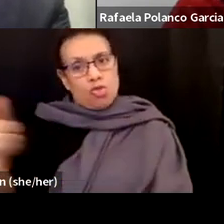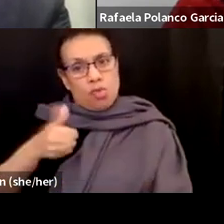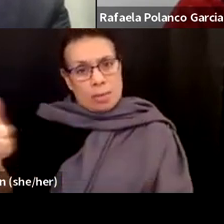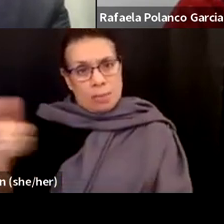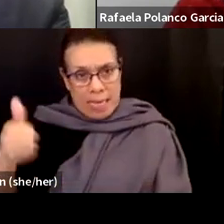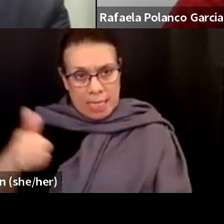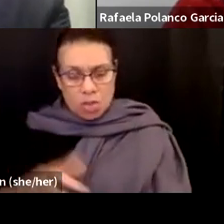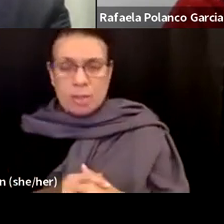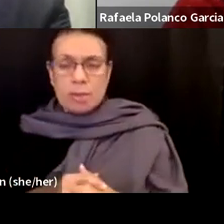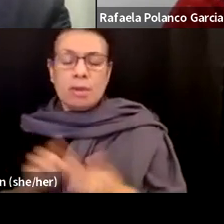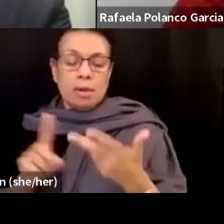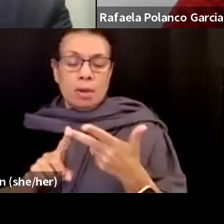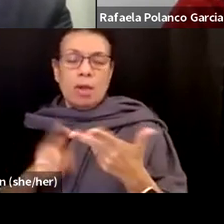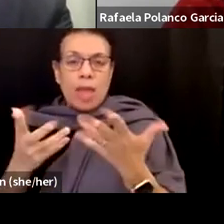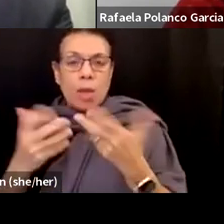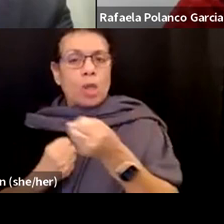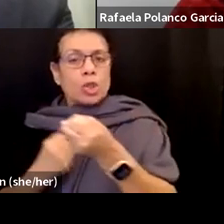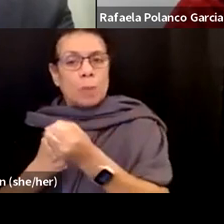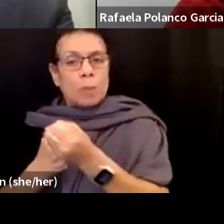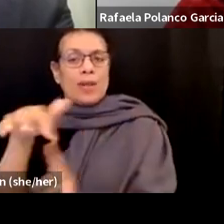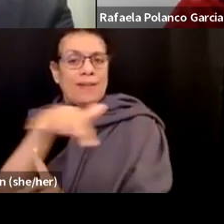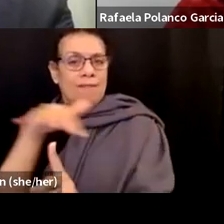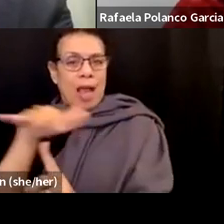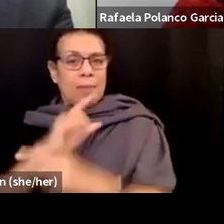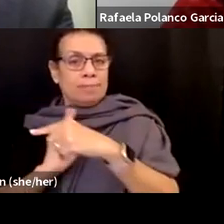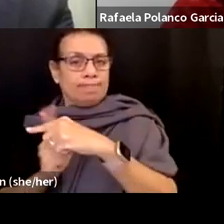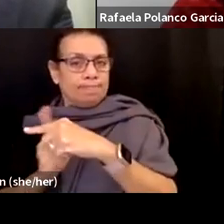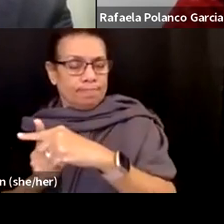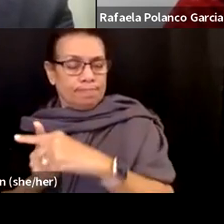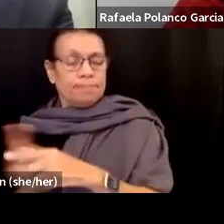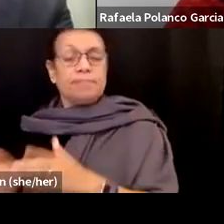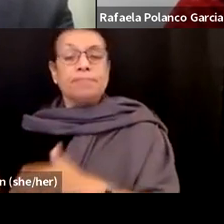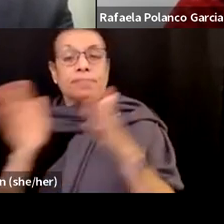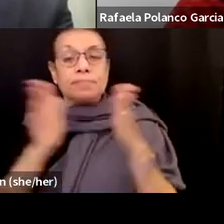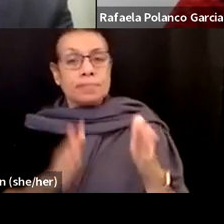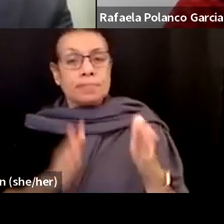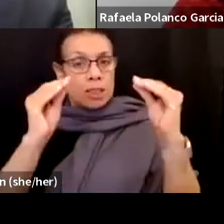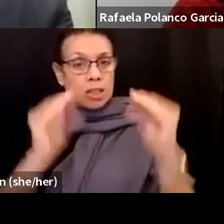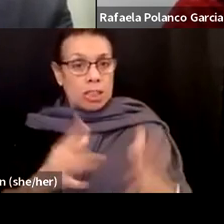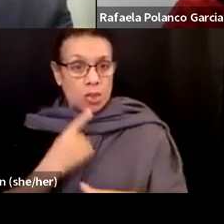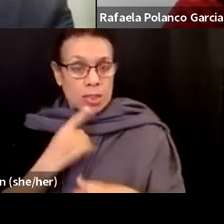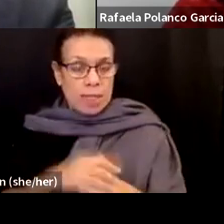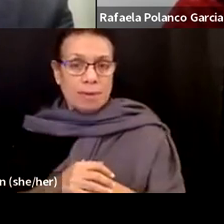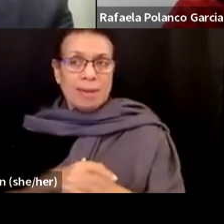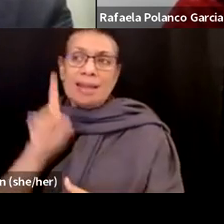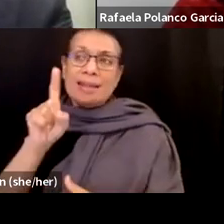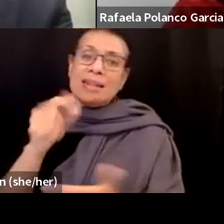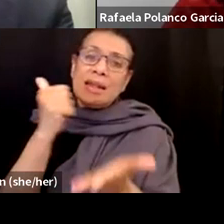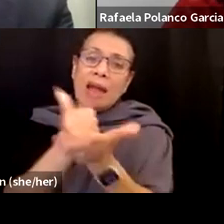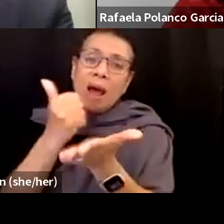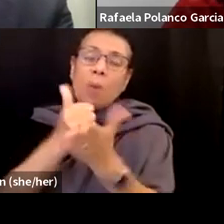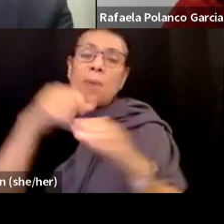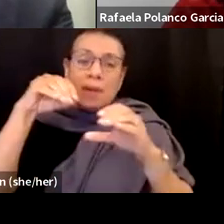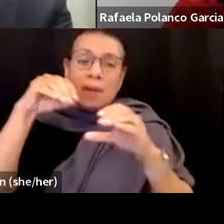and supportive environments for their students and then teachers have said that they need help and support in the